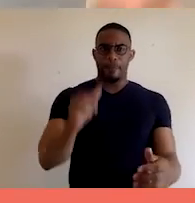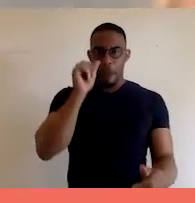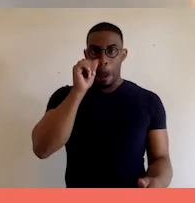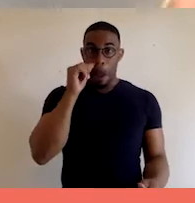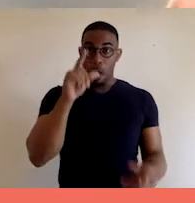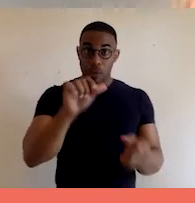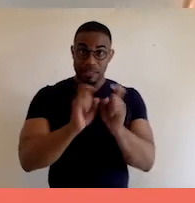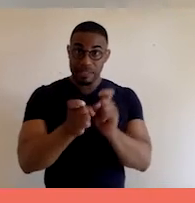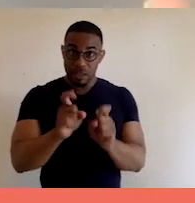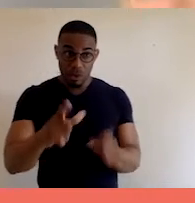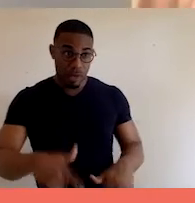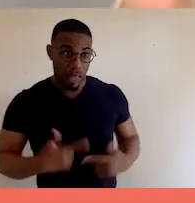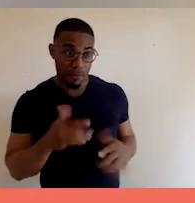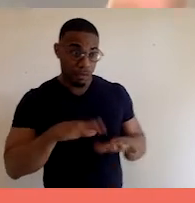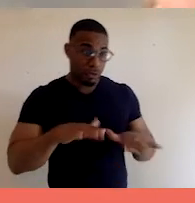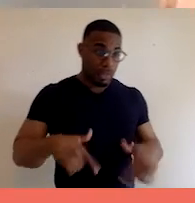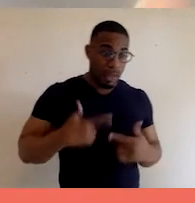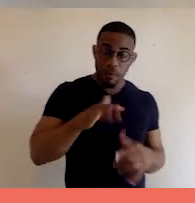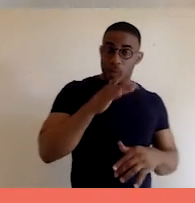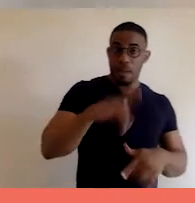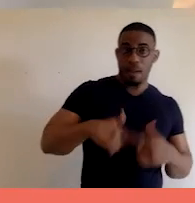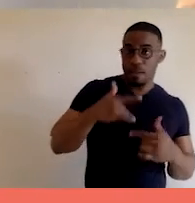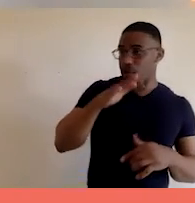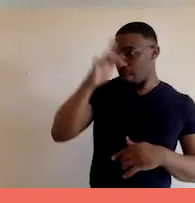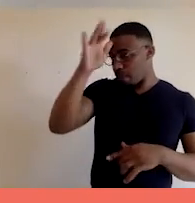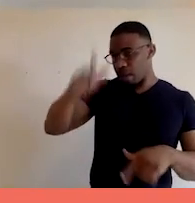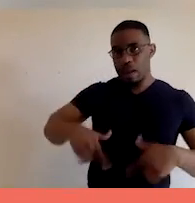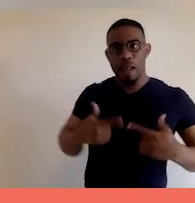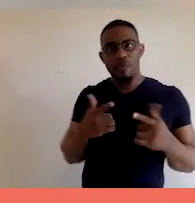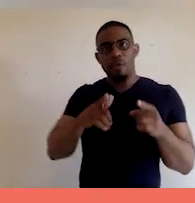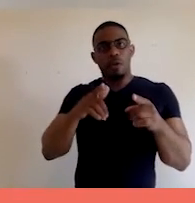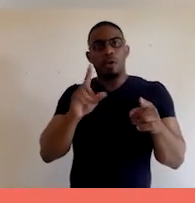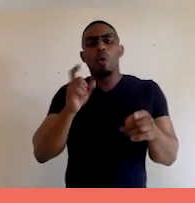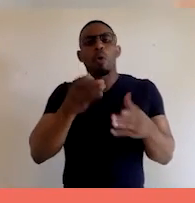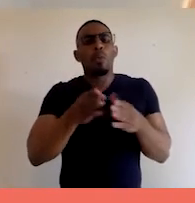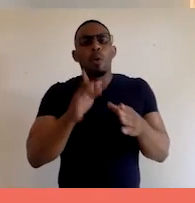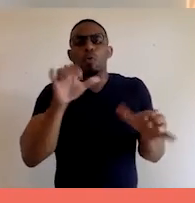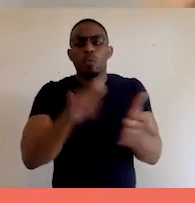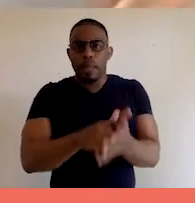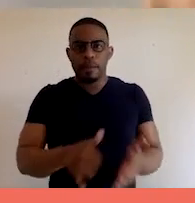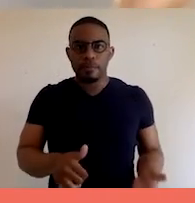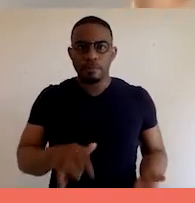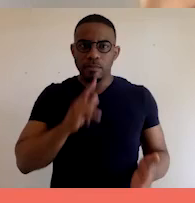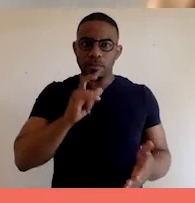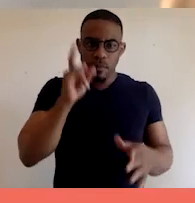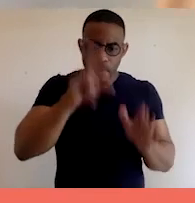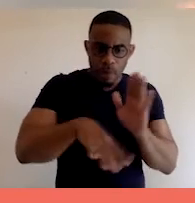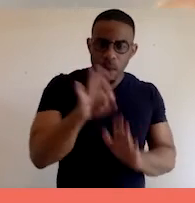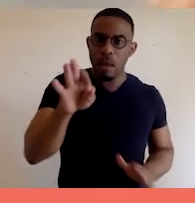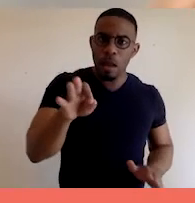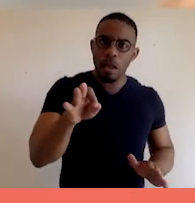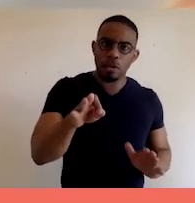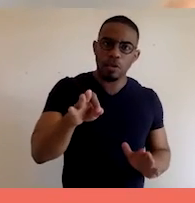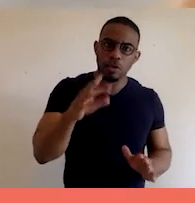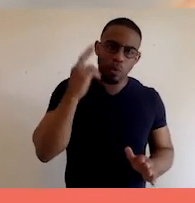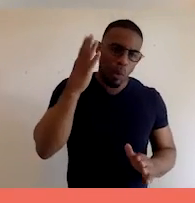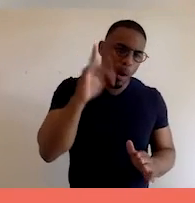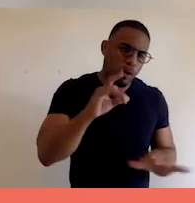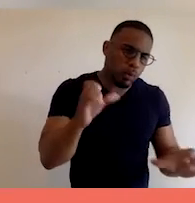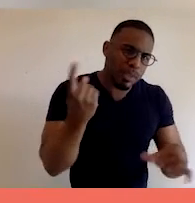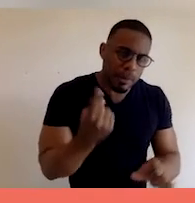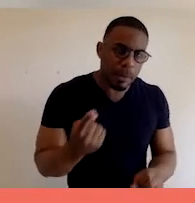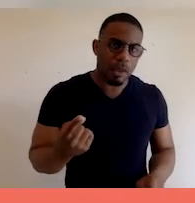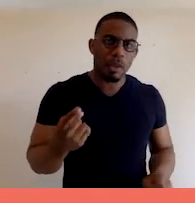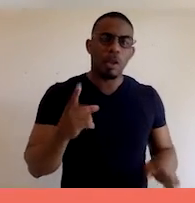You can change your life, your children's life, your mother's life, your parents' life. And the only way you're going to do that is discovering the reason why you're doing